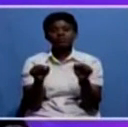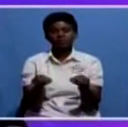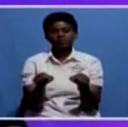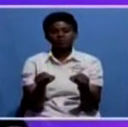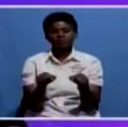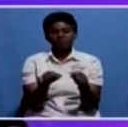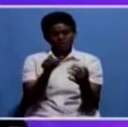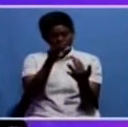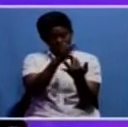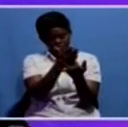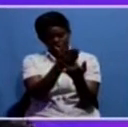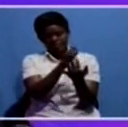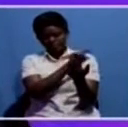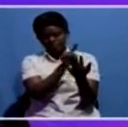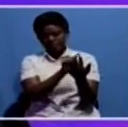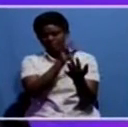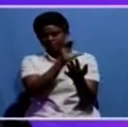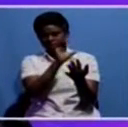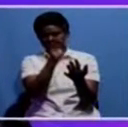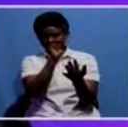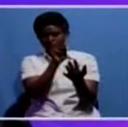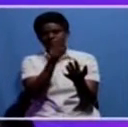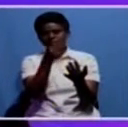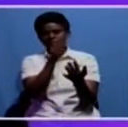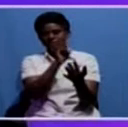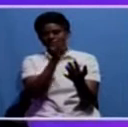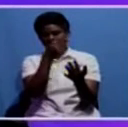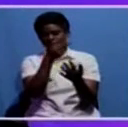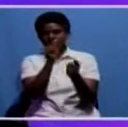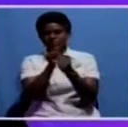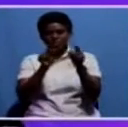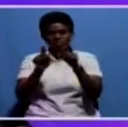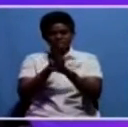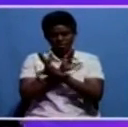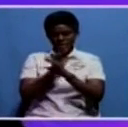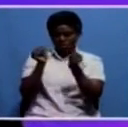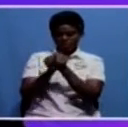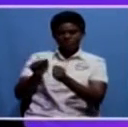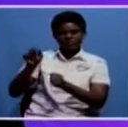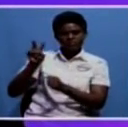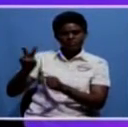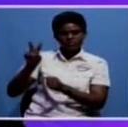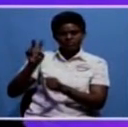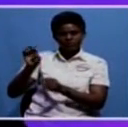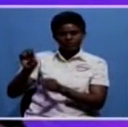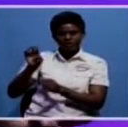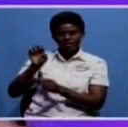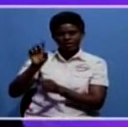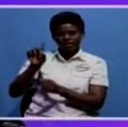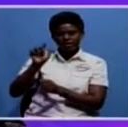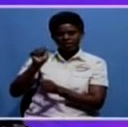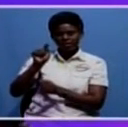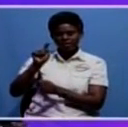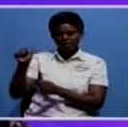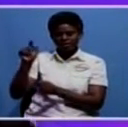between ZCCMIH on behalf of the people of Zambia and Vendata that we think our relationship is not working. Look, it's like